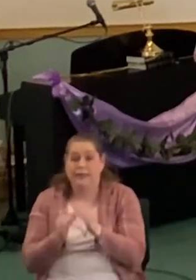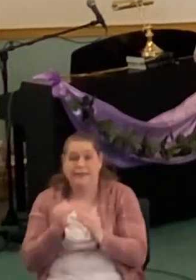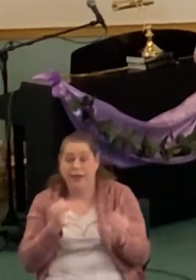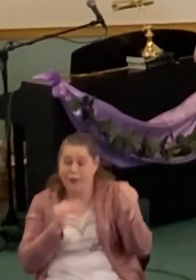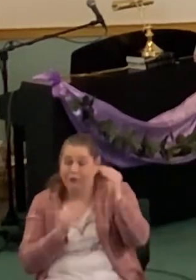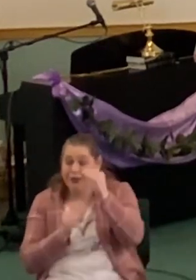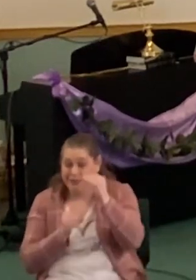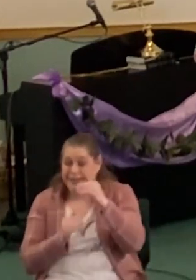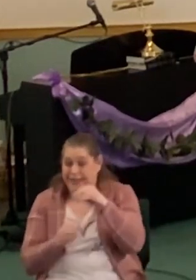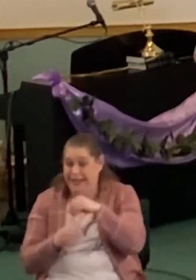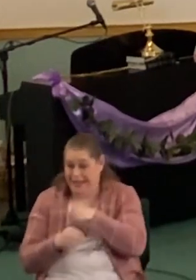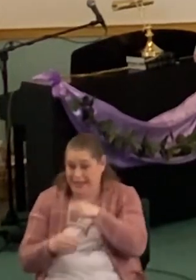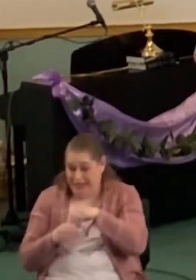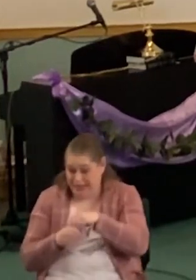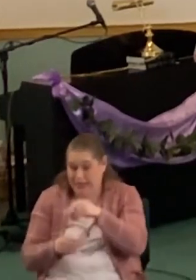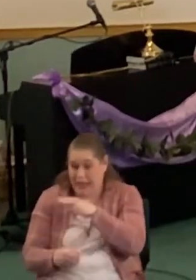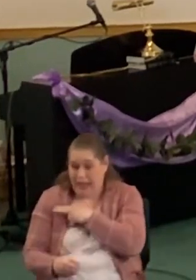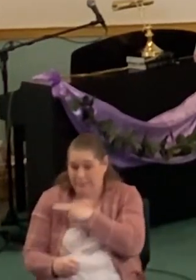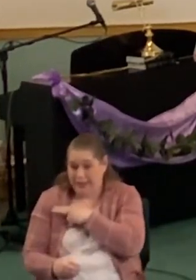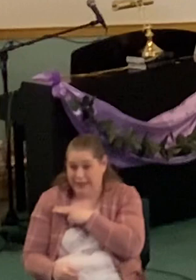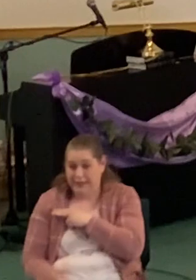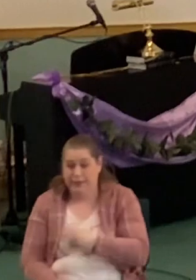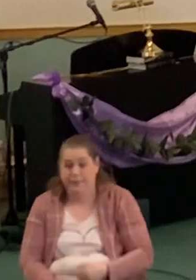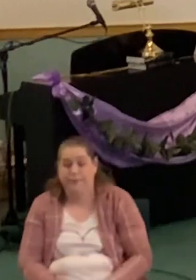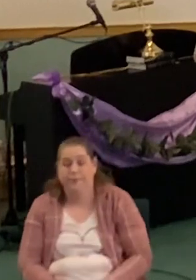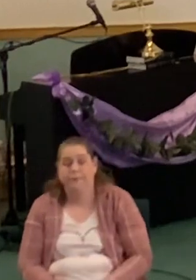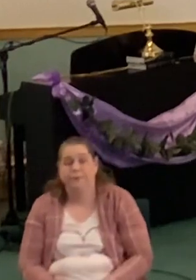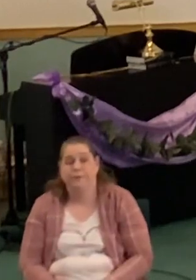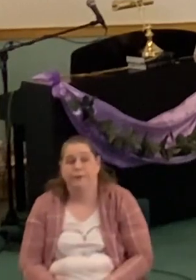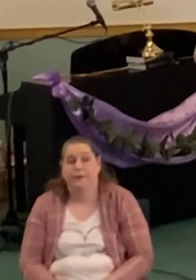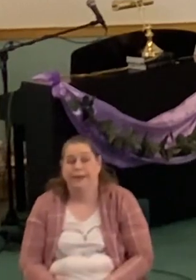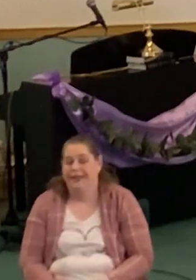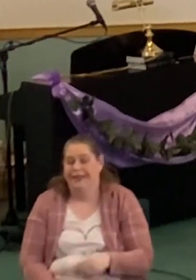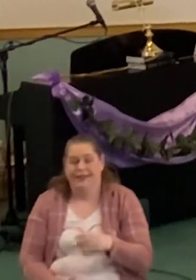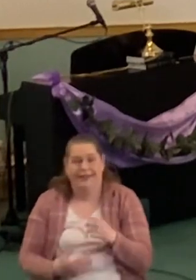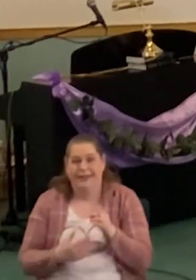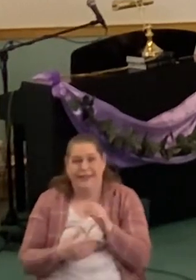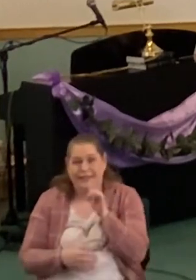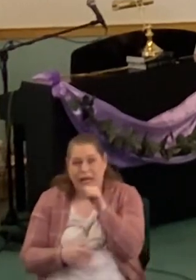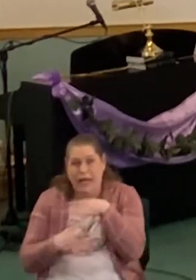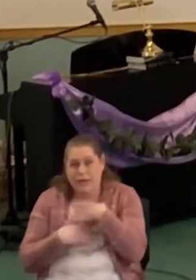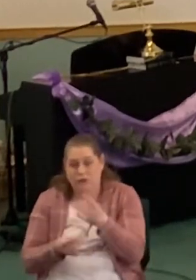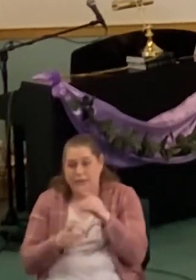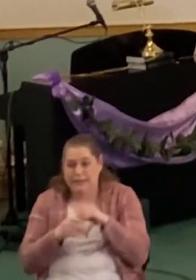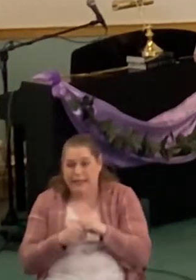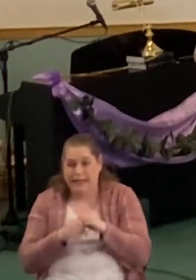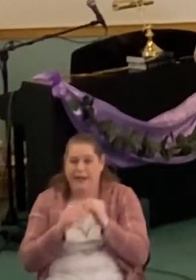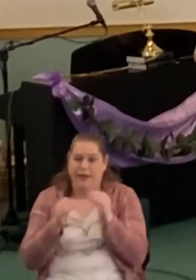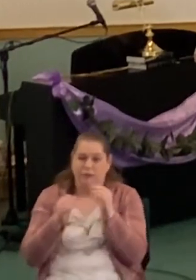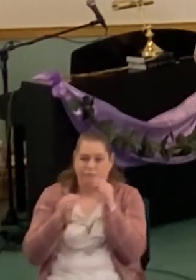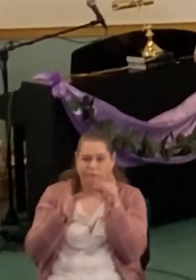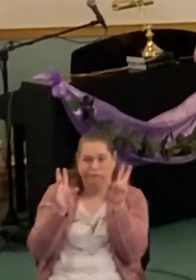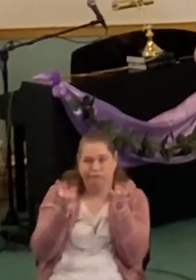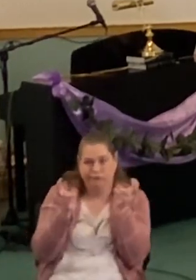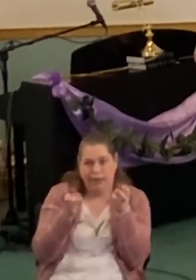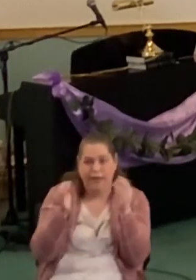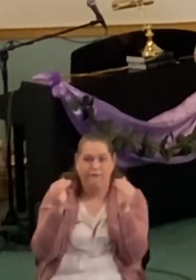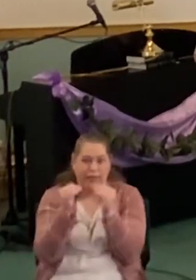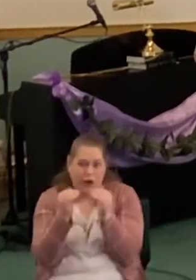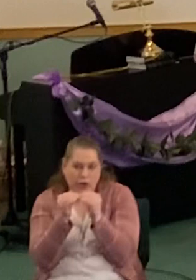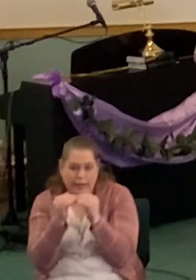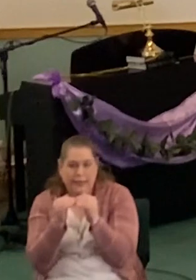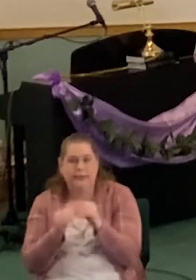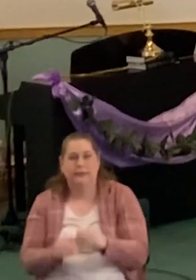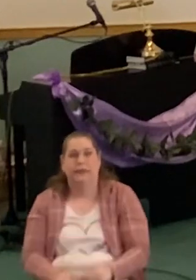not bound by the listener's whims or by their standards of quote-unquote fairness. God responds according to his